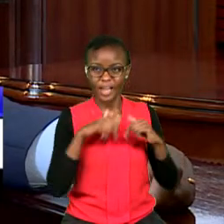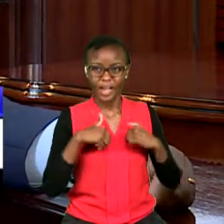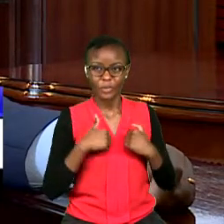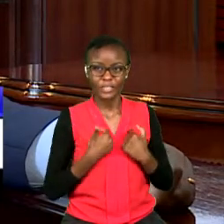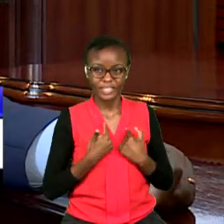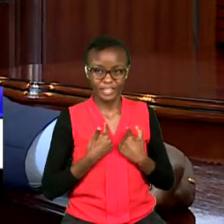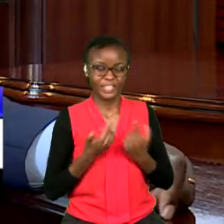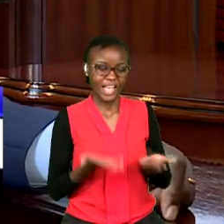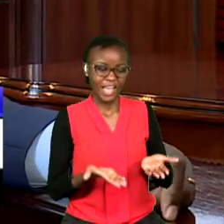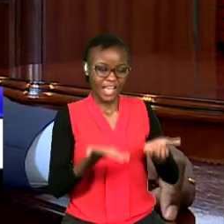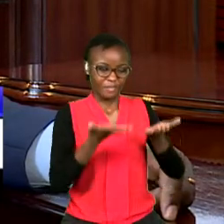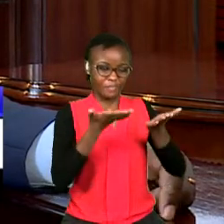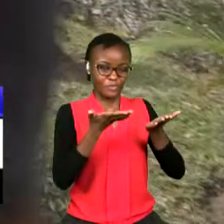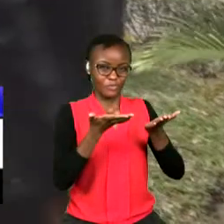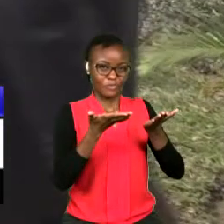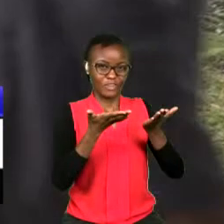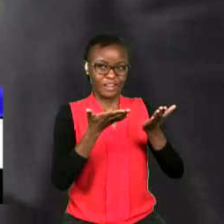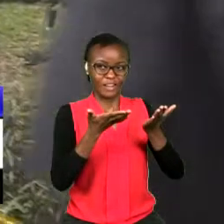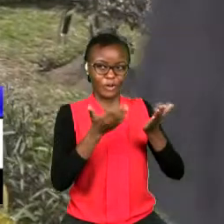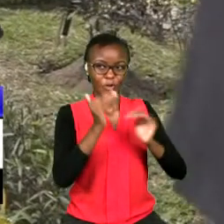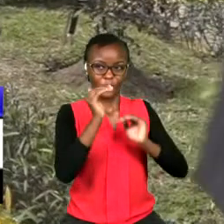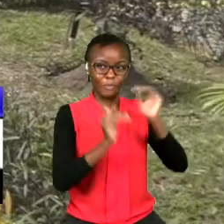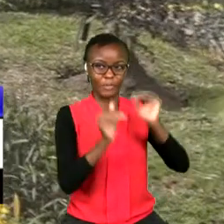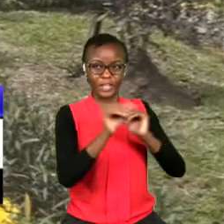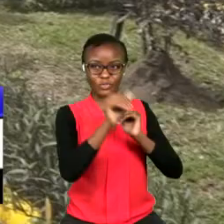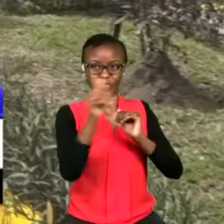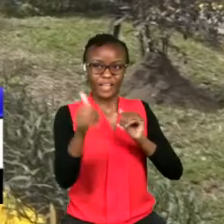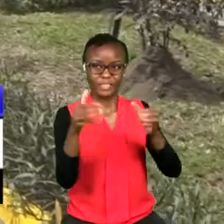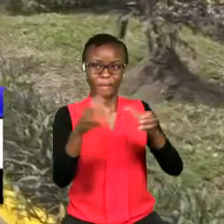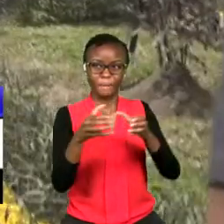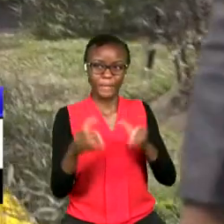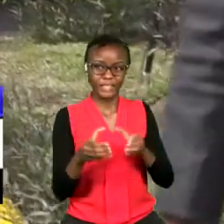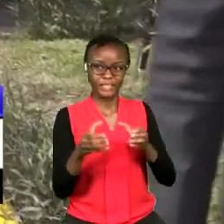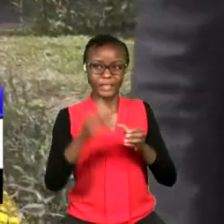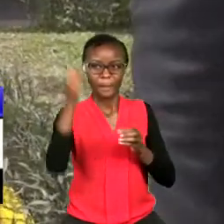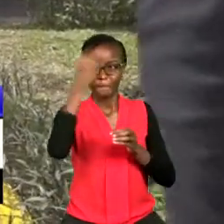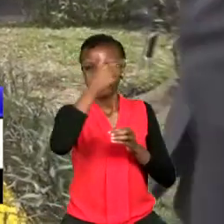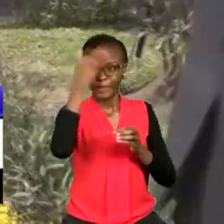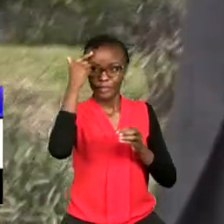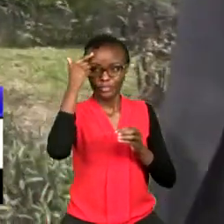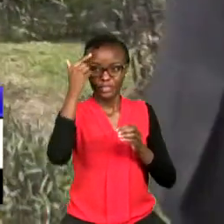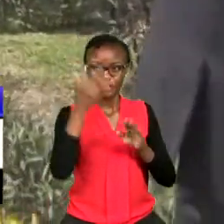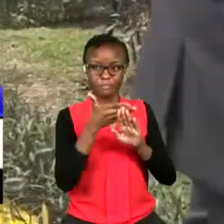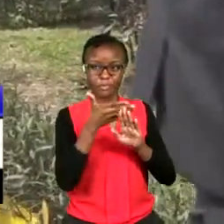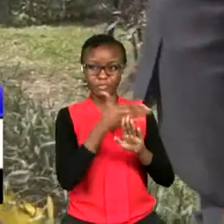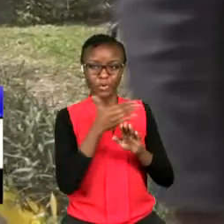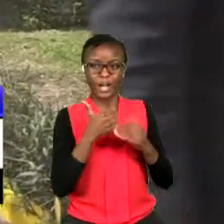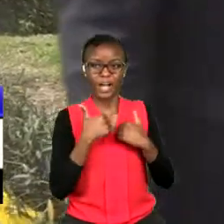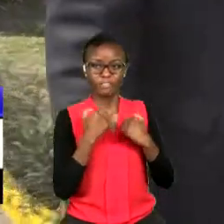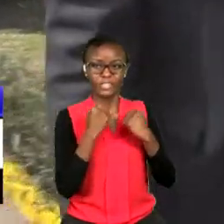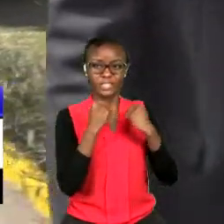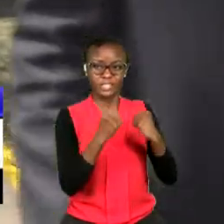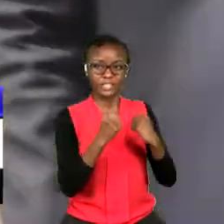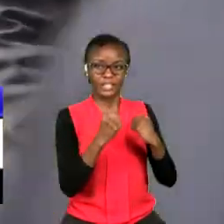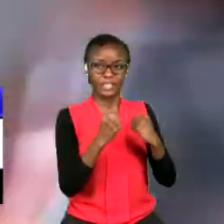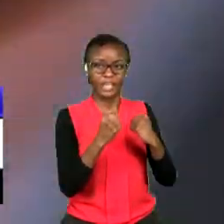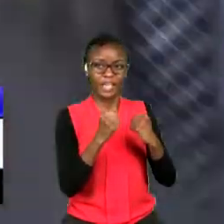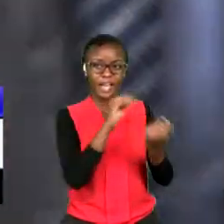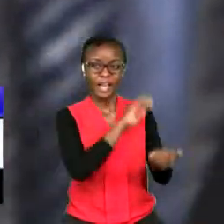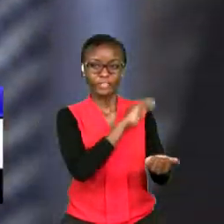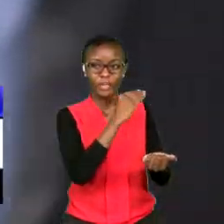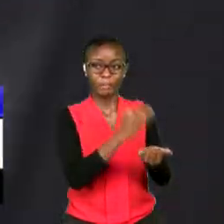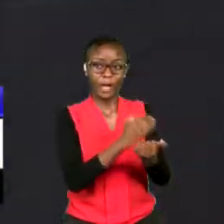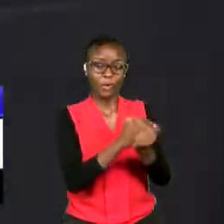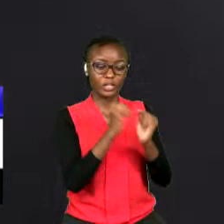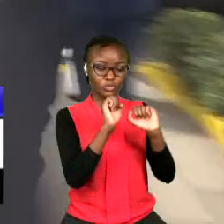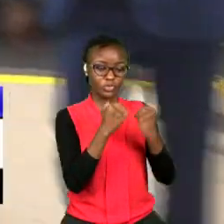banks during that period on an opportunistic point, because we had the strength and the capability to do it, to